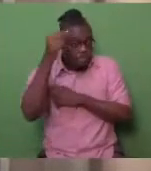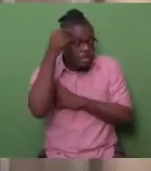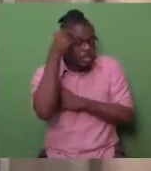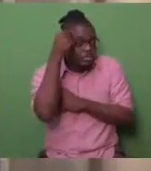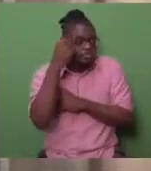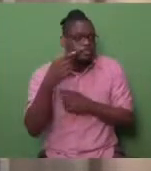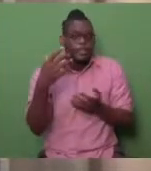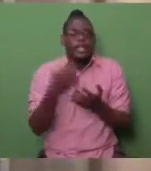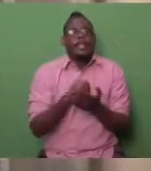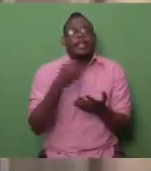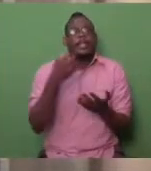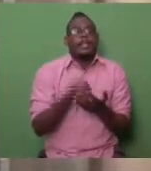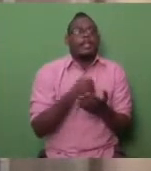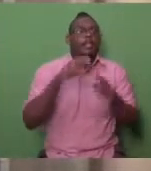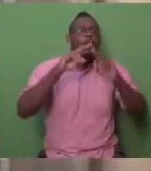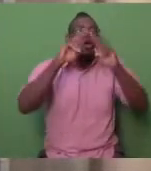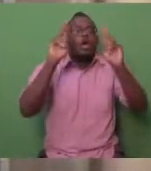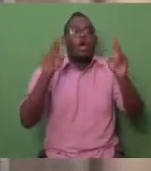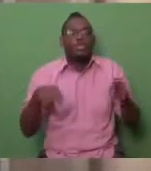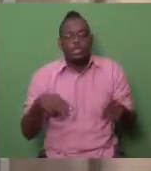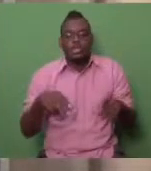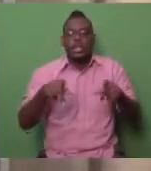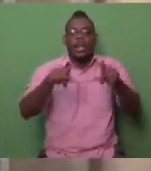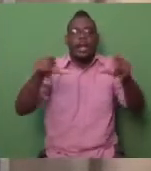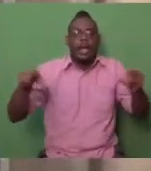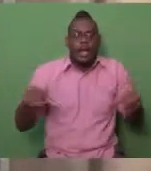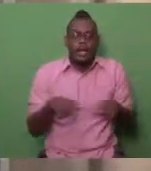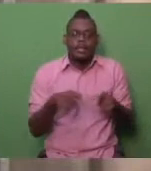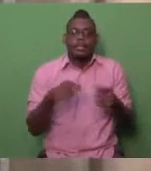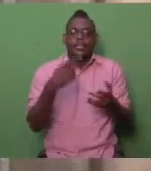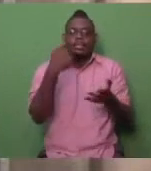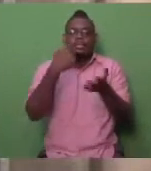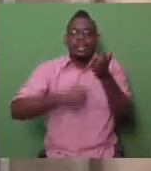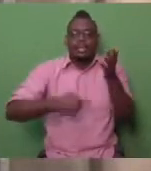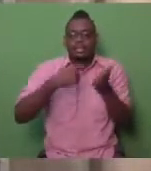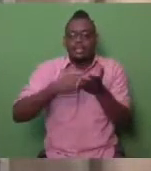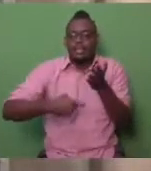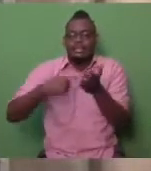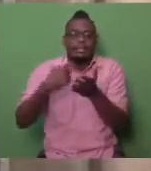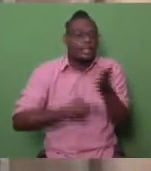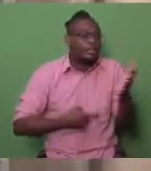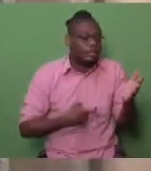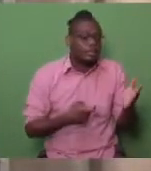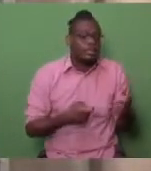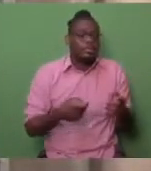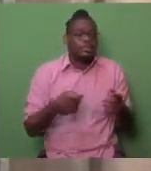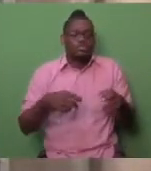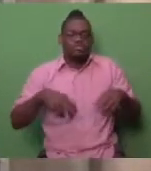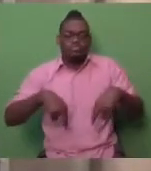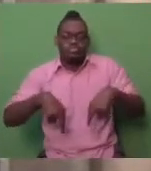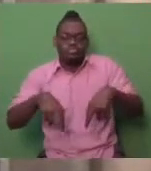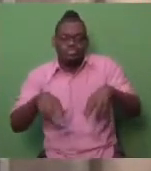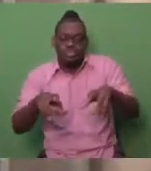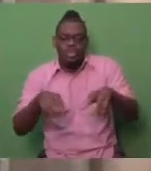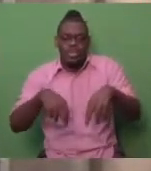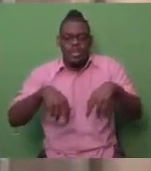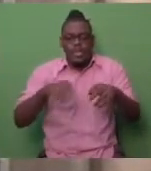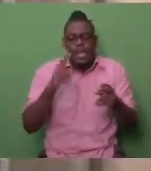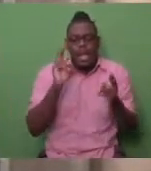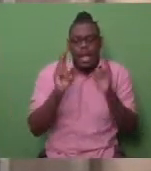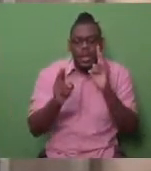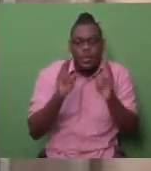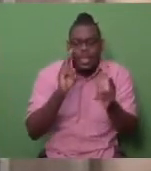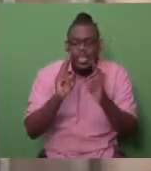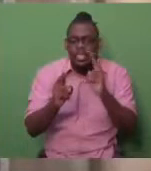garbage collection, et cetera, in your community. However, in TNT, all the property tax will go into the